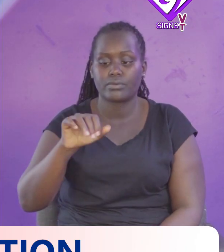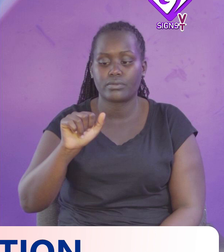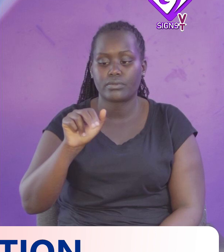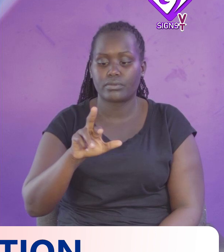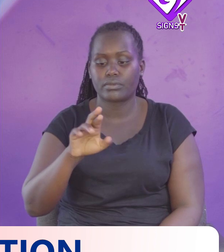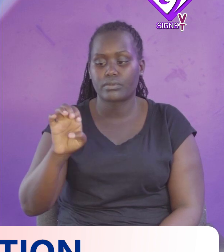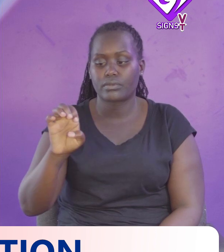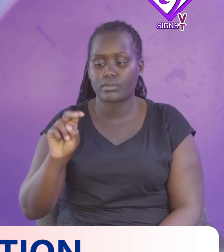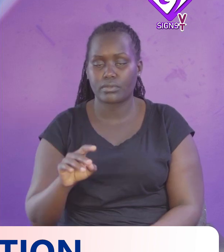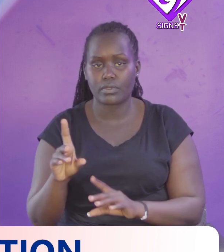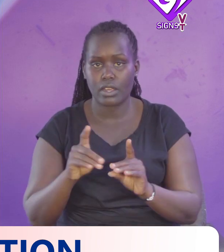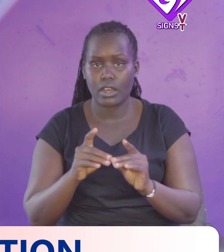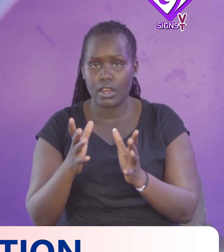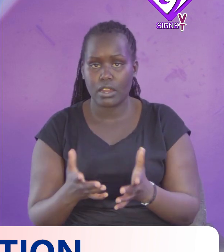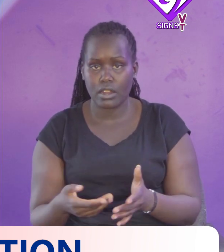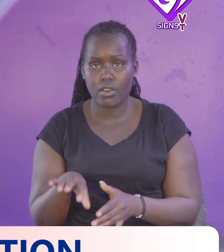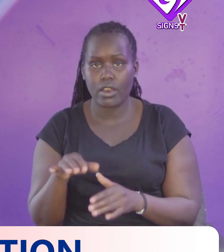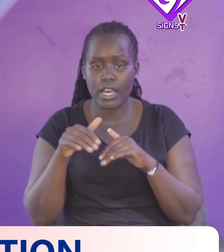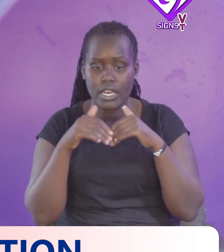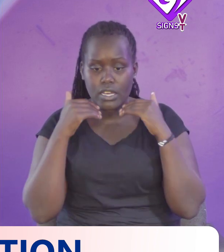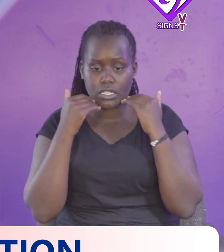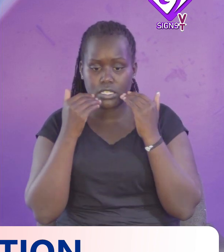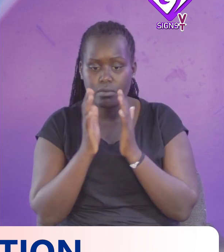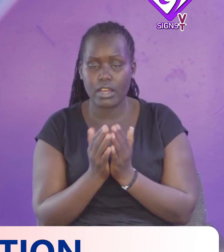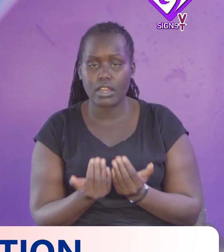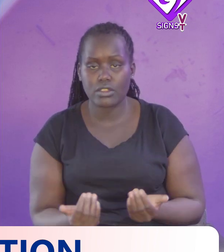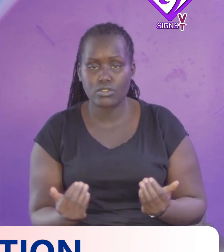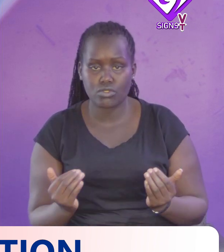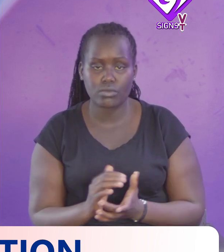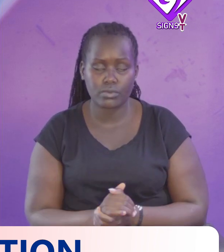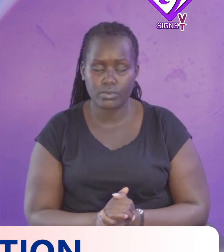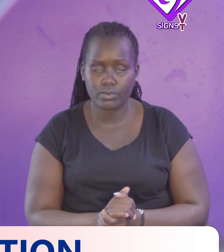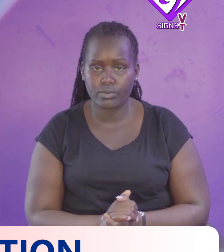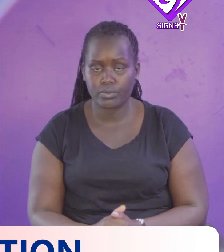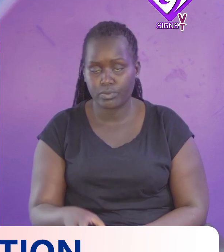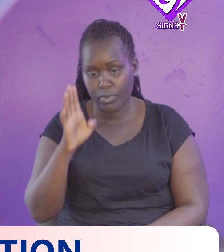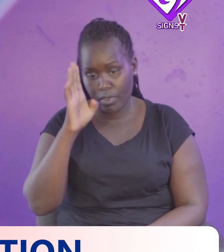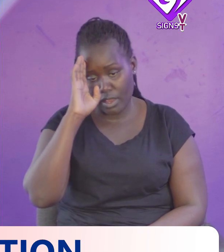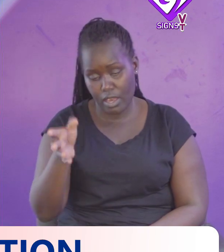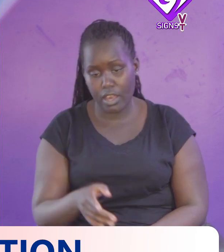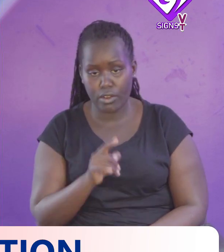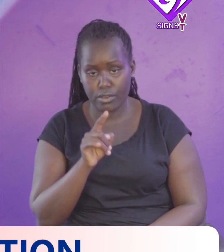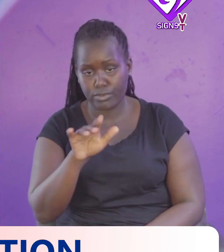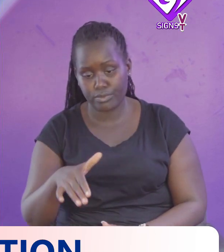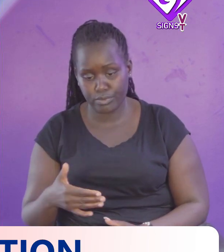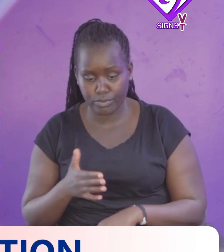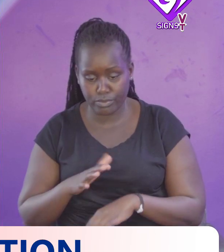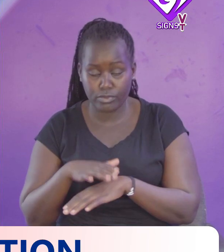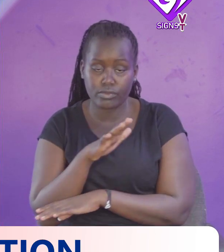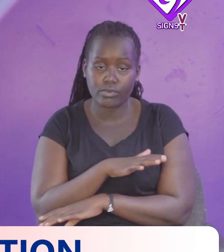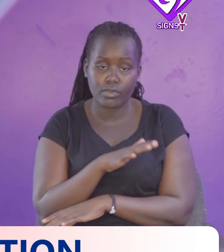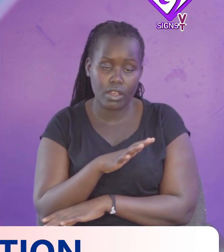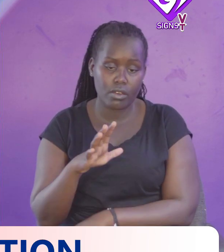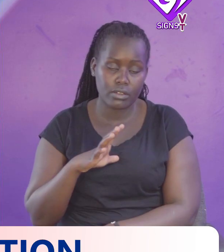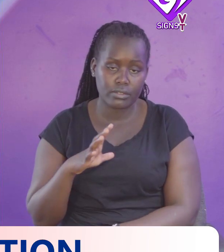the director, Smile na Toto. Yes, Maureen? Yes. Hi. Hi. Habari ya jioni. Salama, Mr.